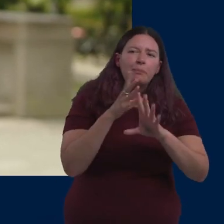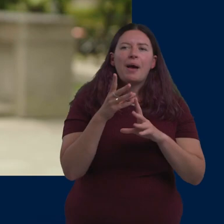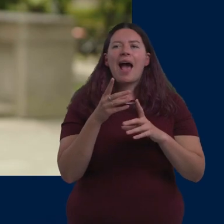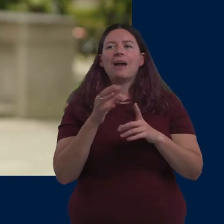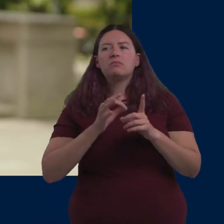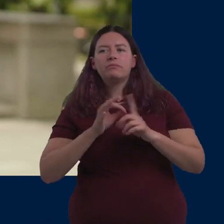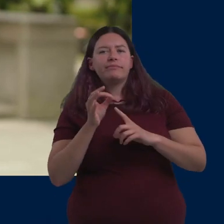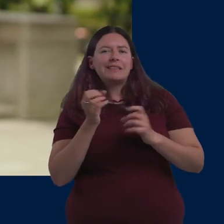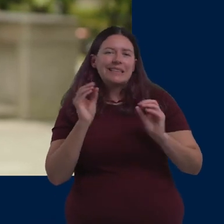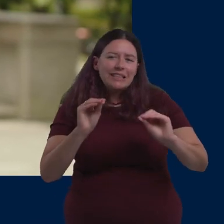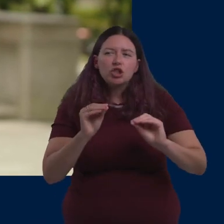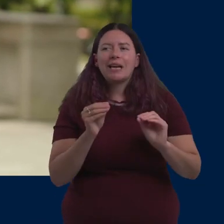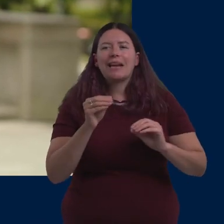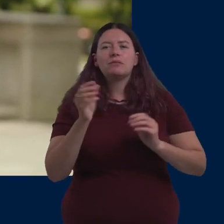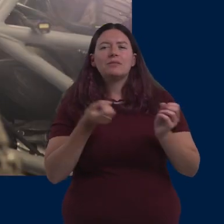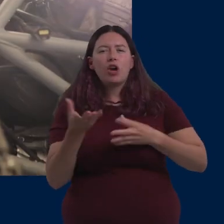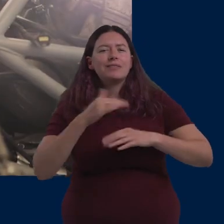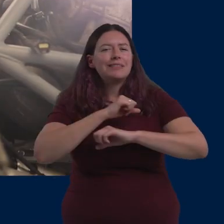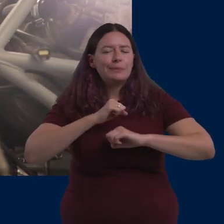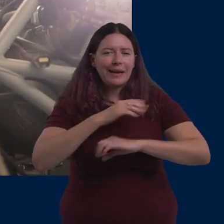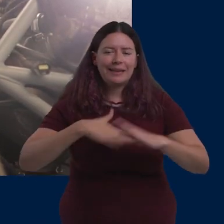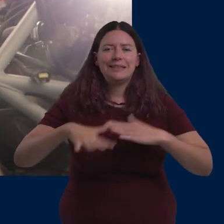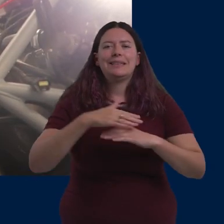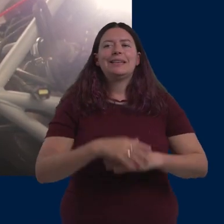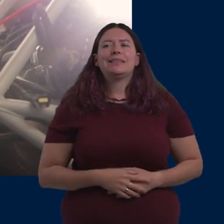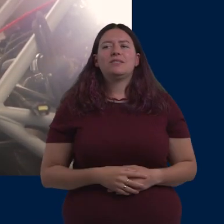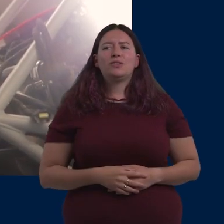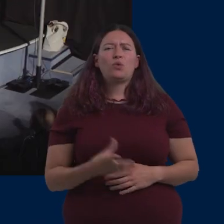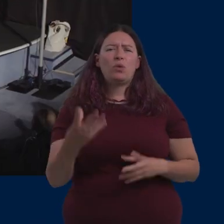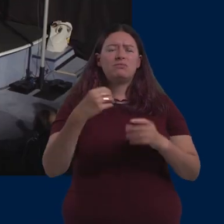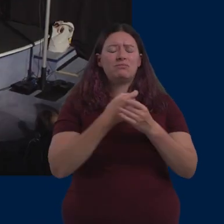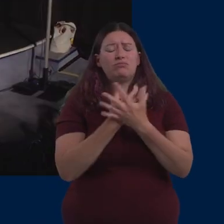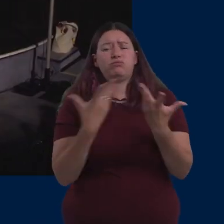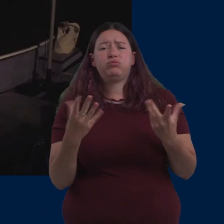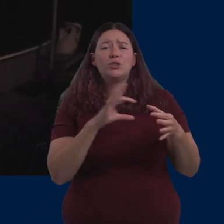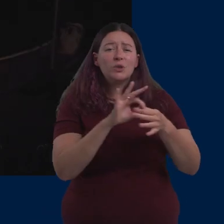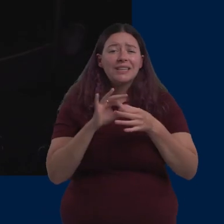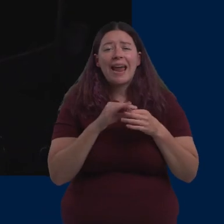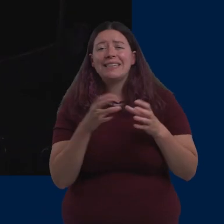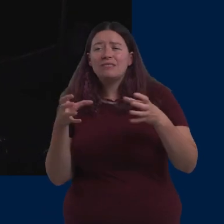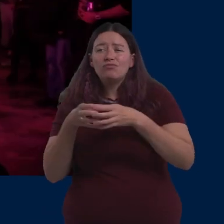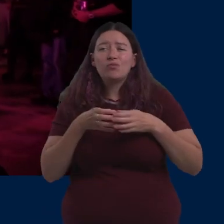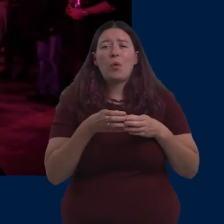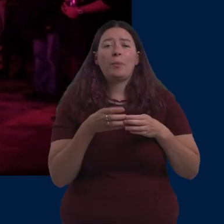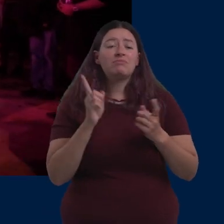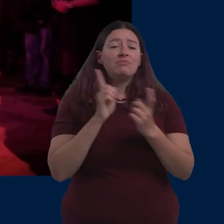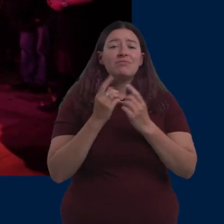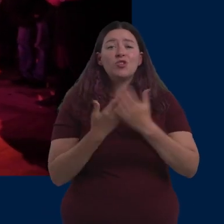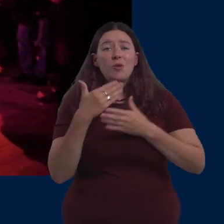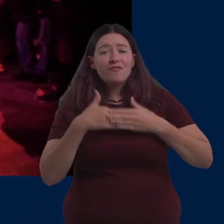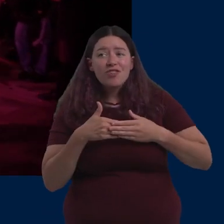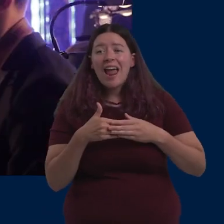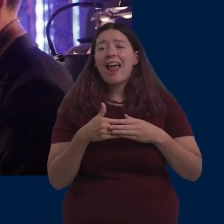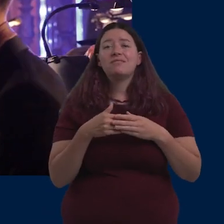feedback, teaching, services and spaces. Join one of our many societies or student groups to make new friends, give something new a